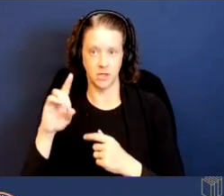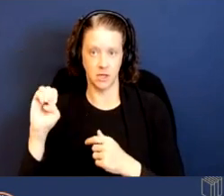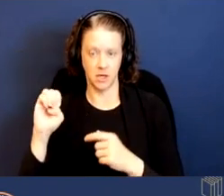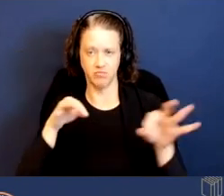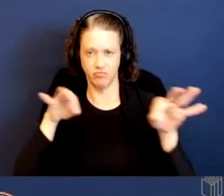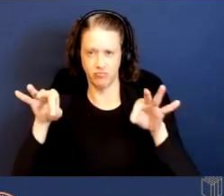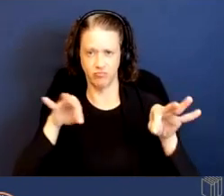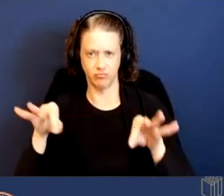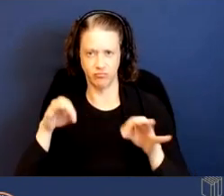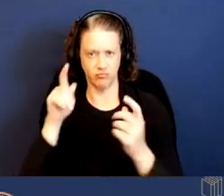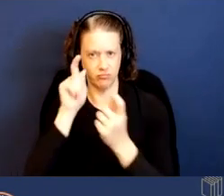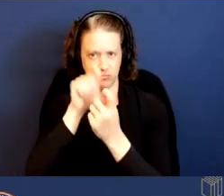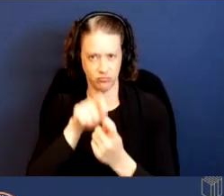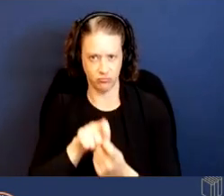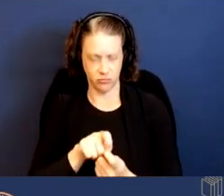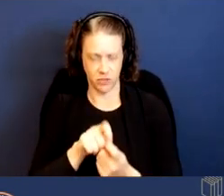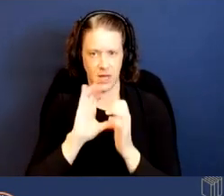detailing how